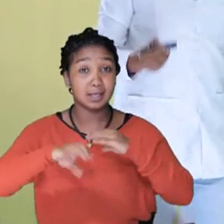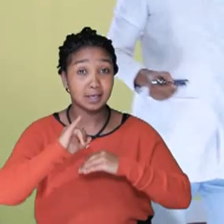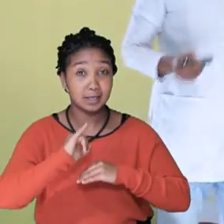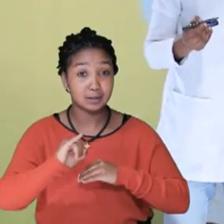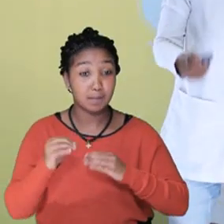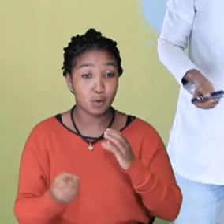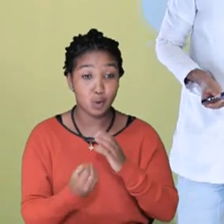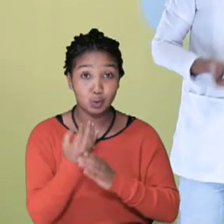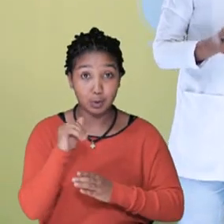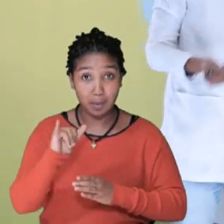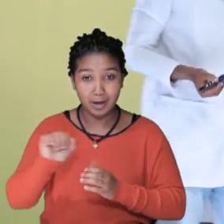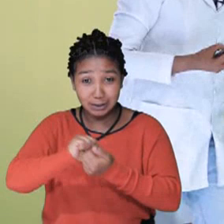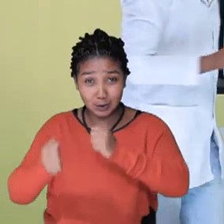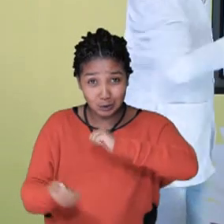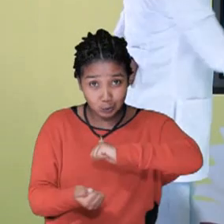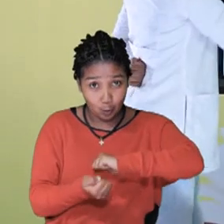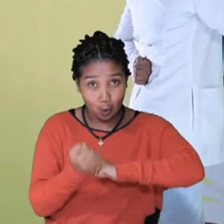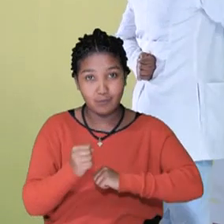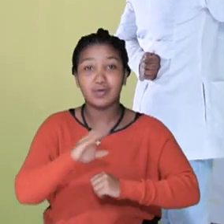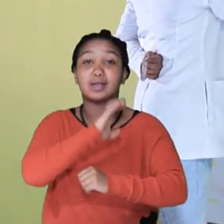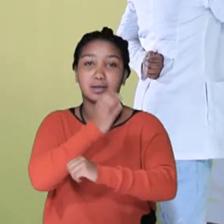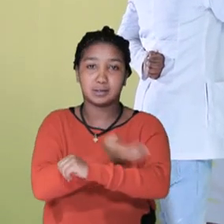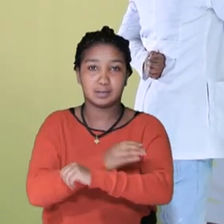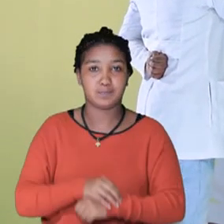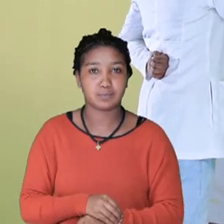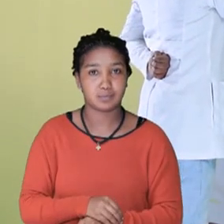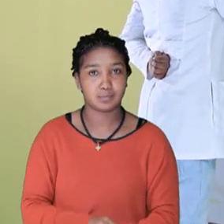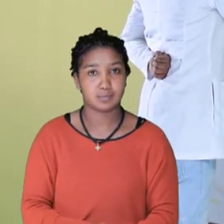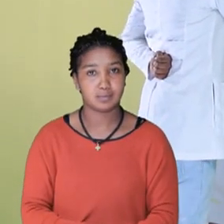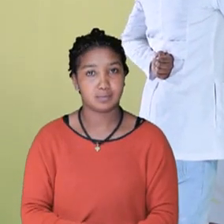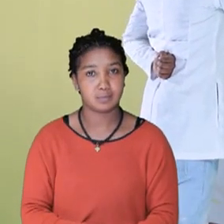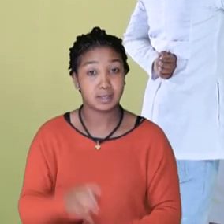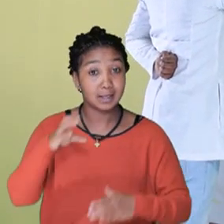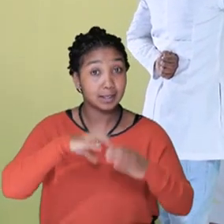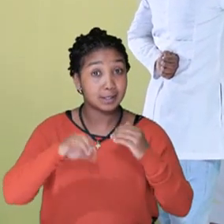produced by change of energy. It is